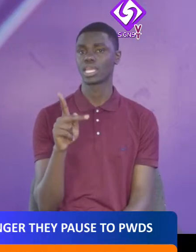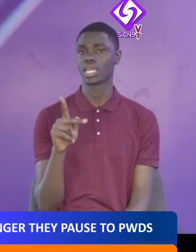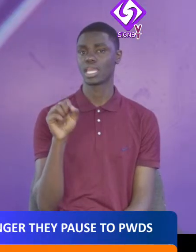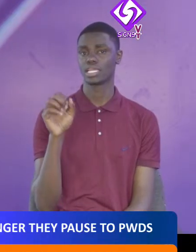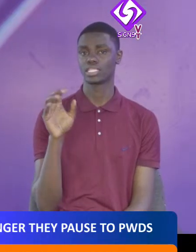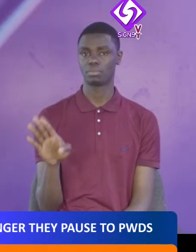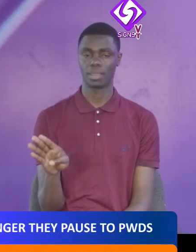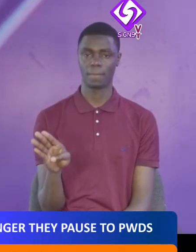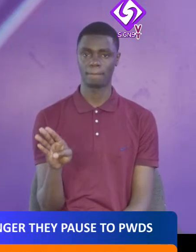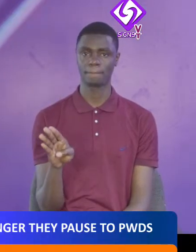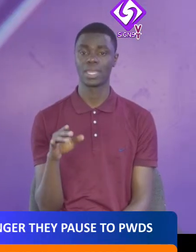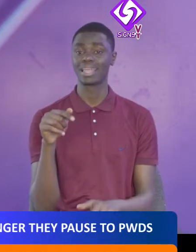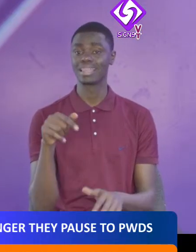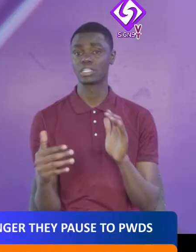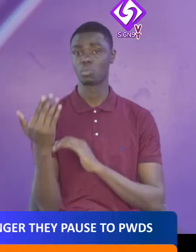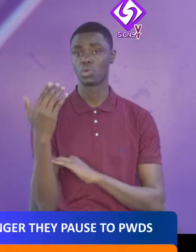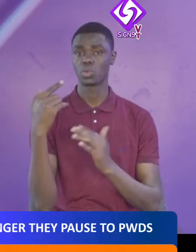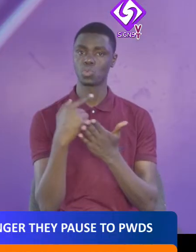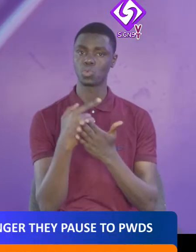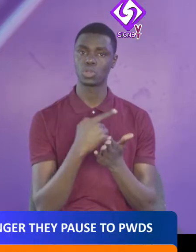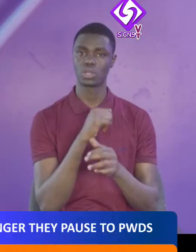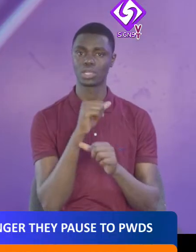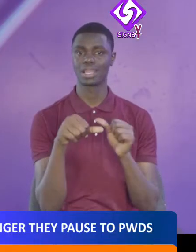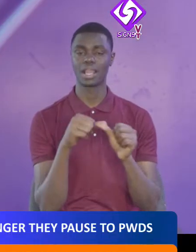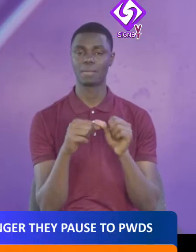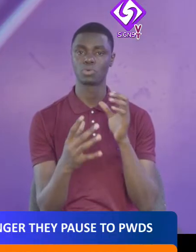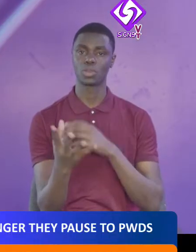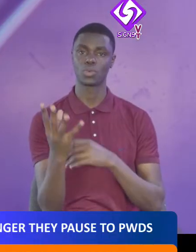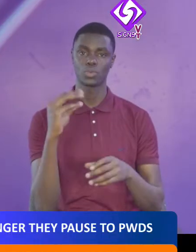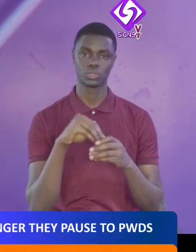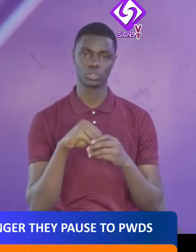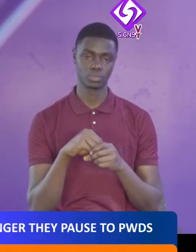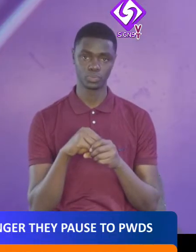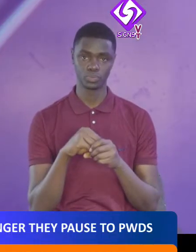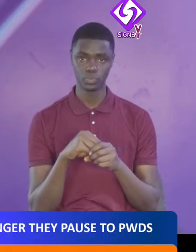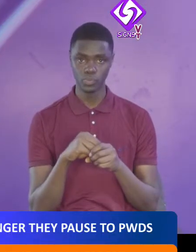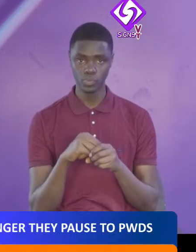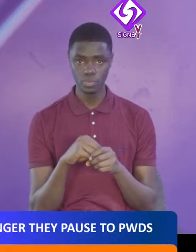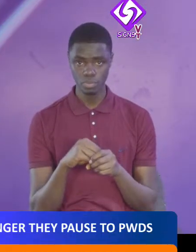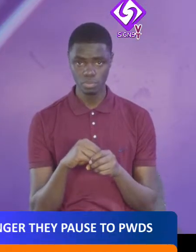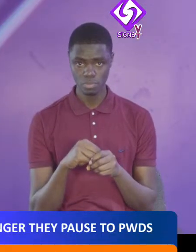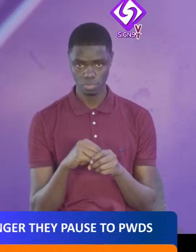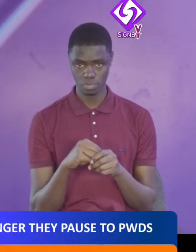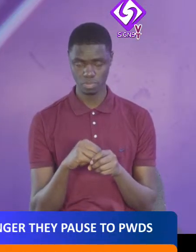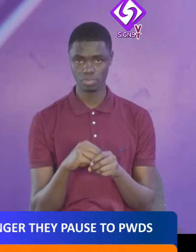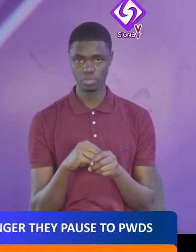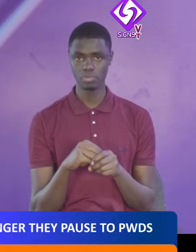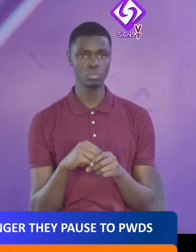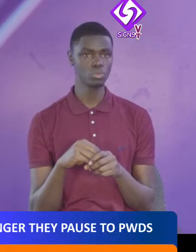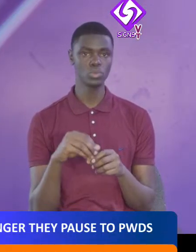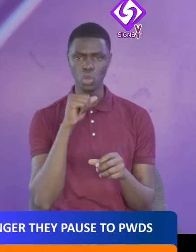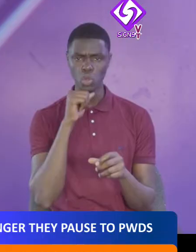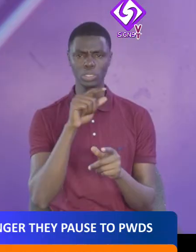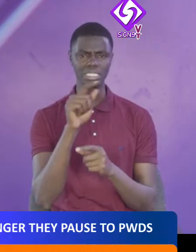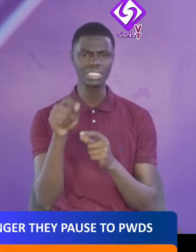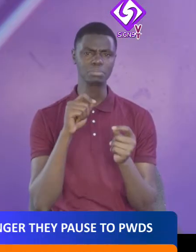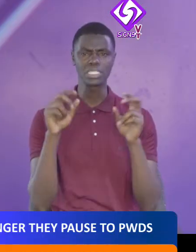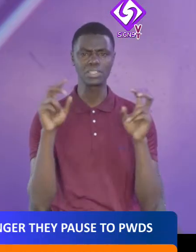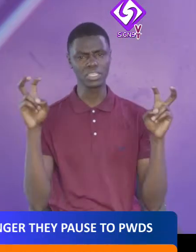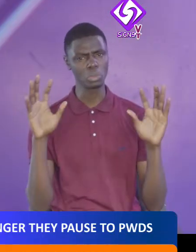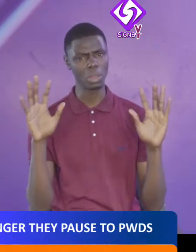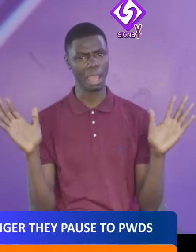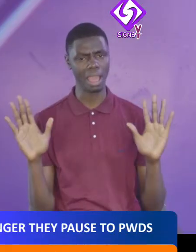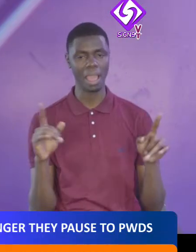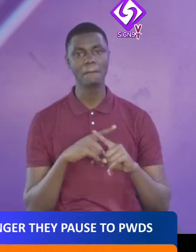Blind. And this morning we are talking about matters, inclusion, and it's not on a particular issue, but it's all cutting